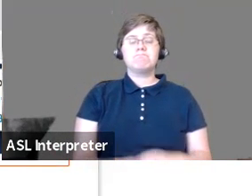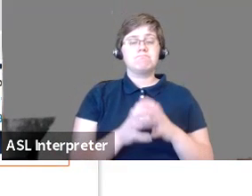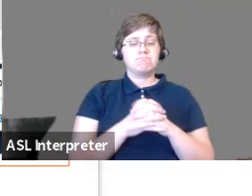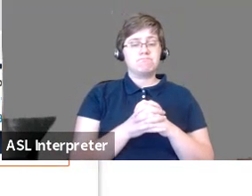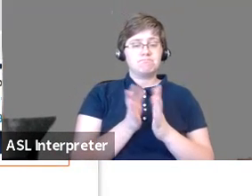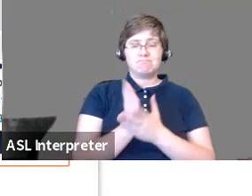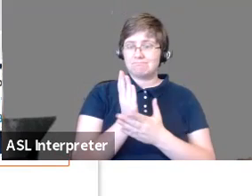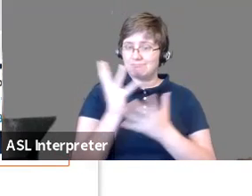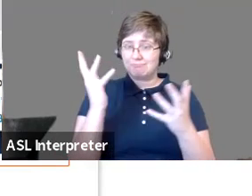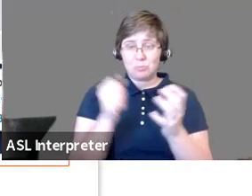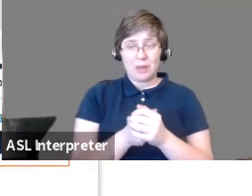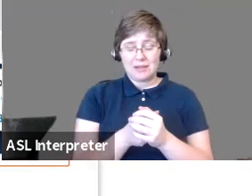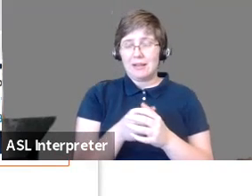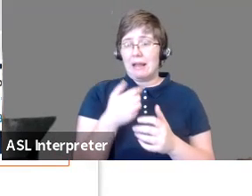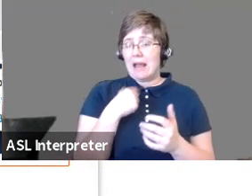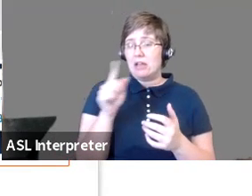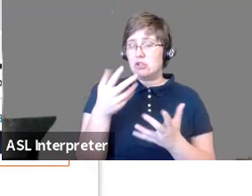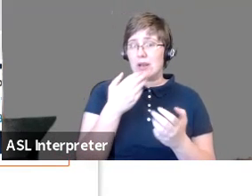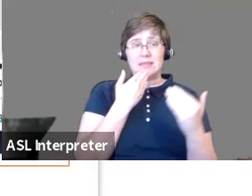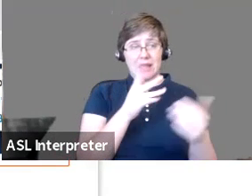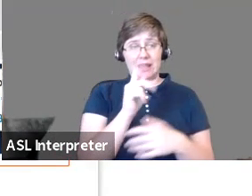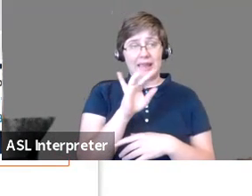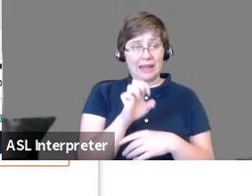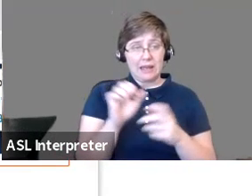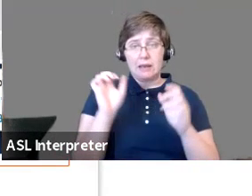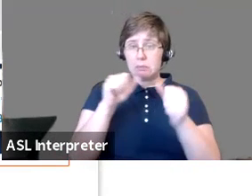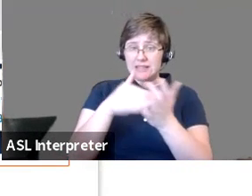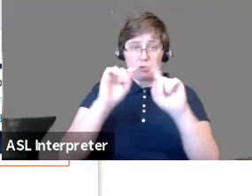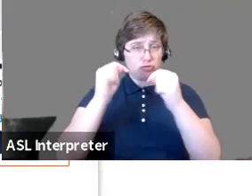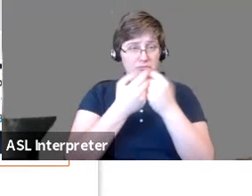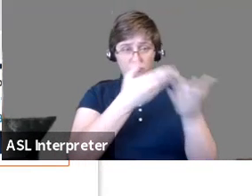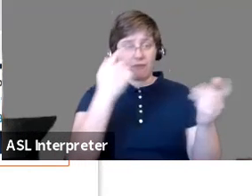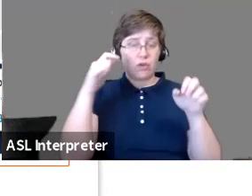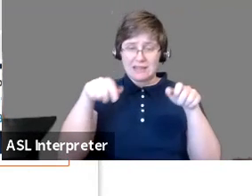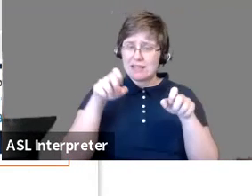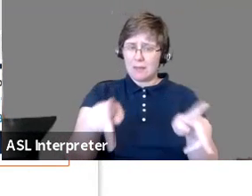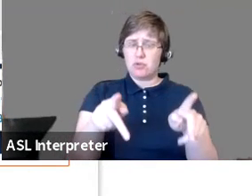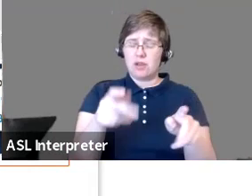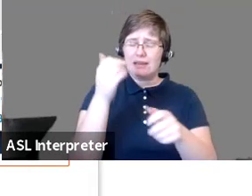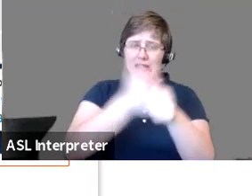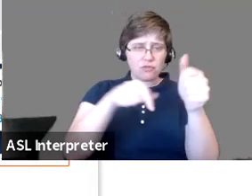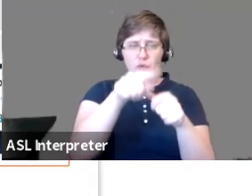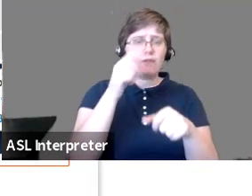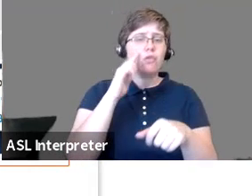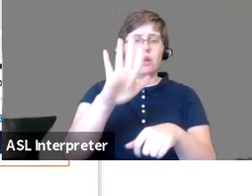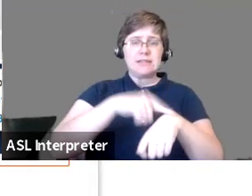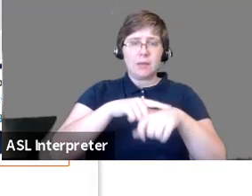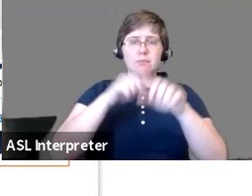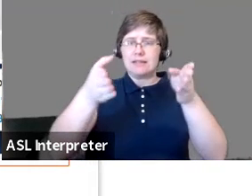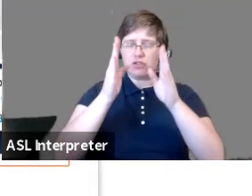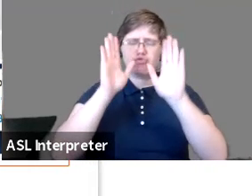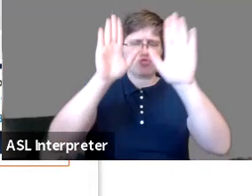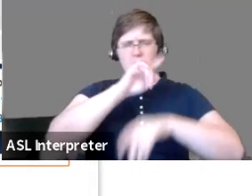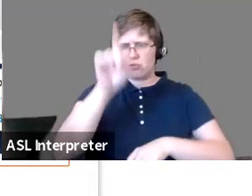All right, just want to thank Katie and the Ability Center team for this opportunity and for each of you for your time, attention, and great questions. Thank